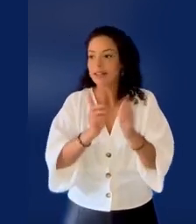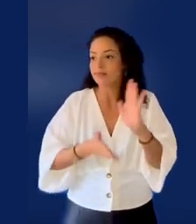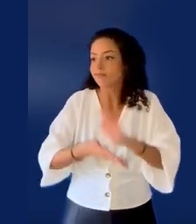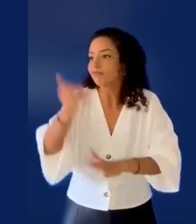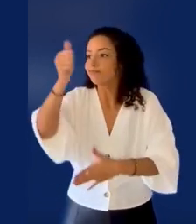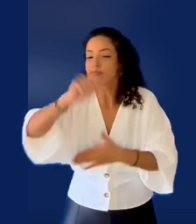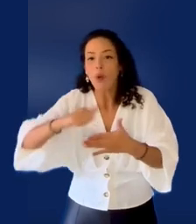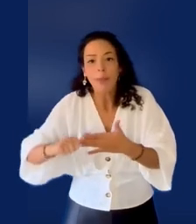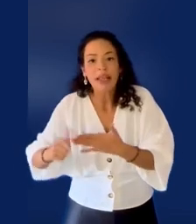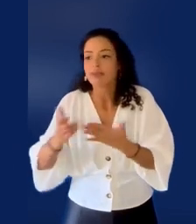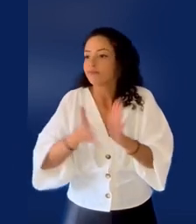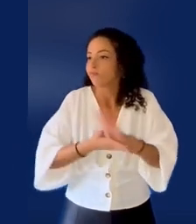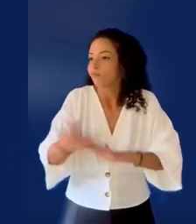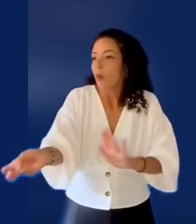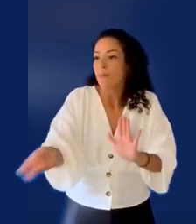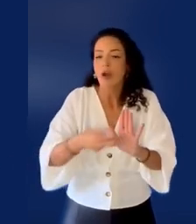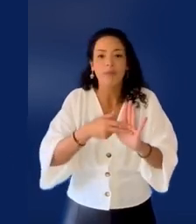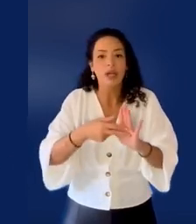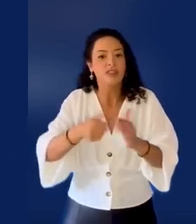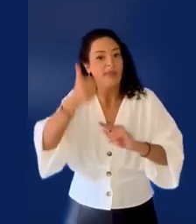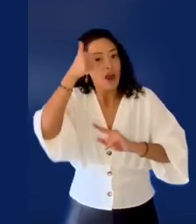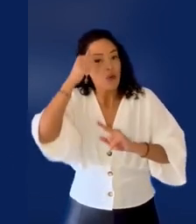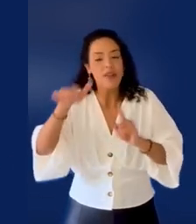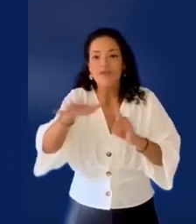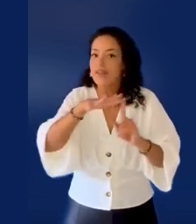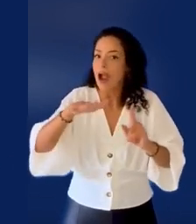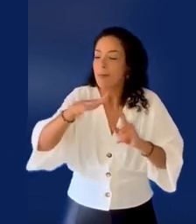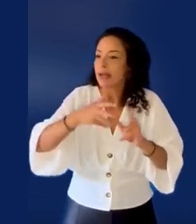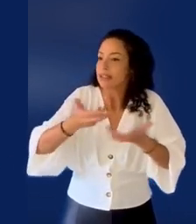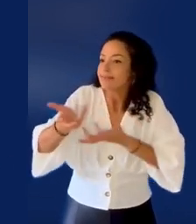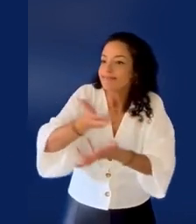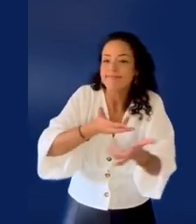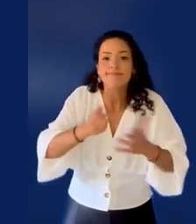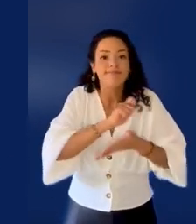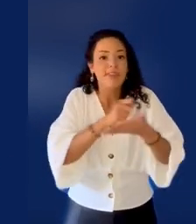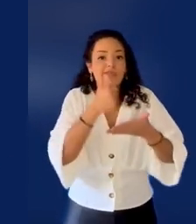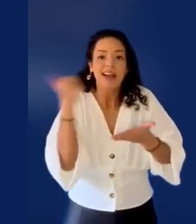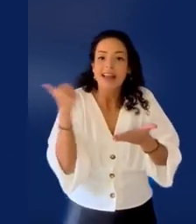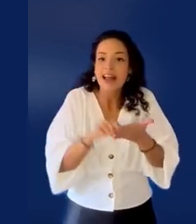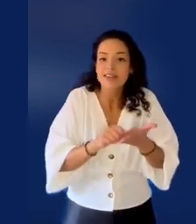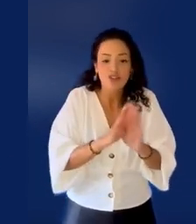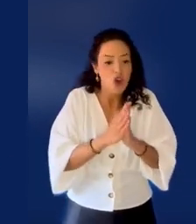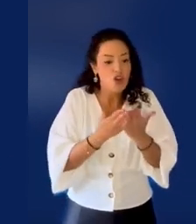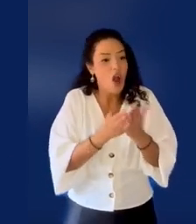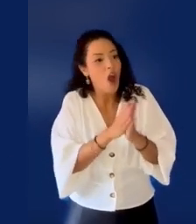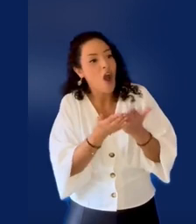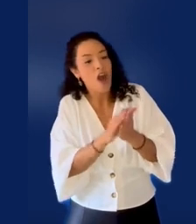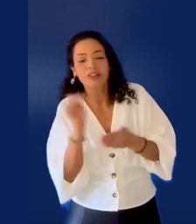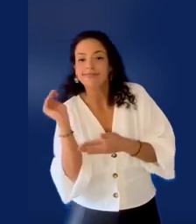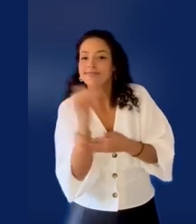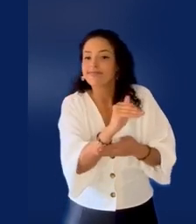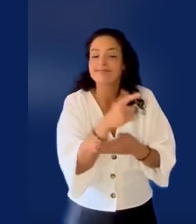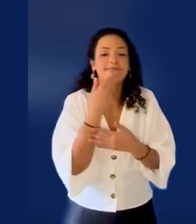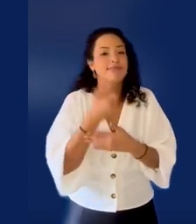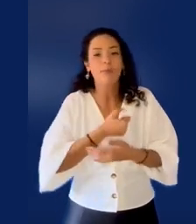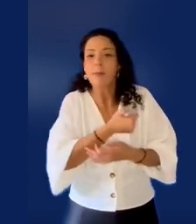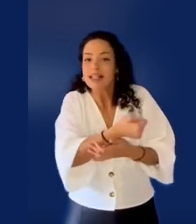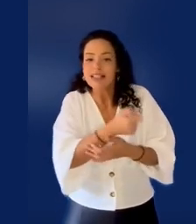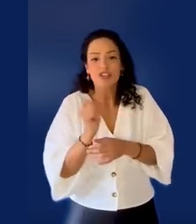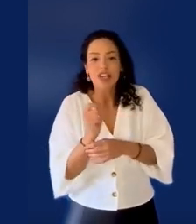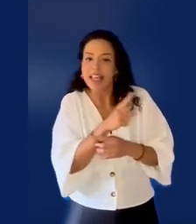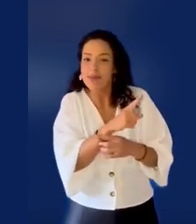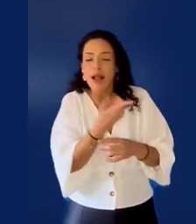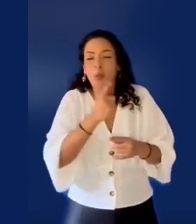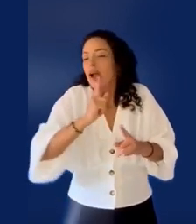them to appointments, get to know their families. I write them letters, send cards, type emails, call them, message them, whatever it takes to